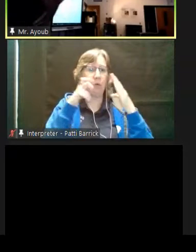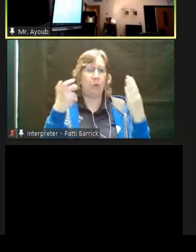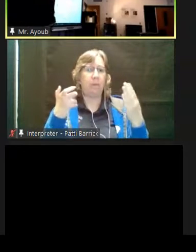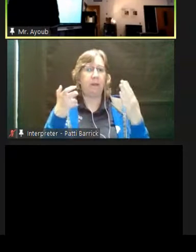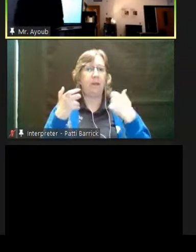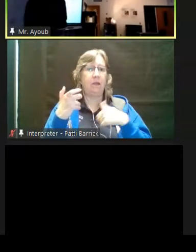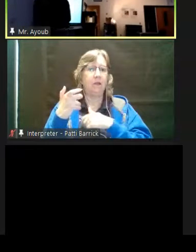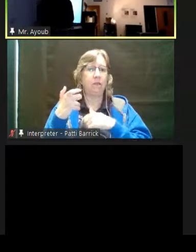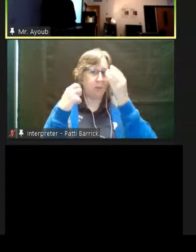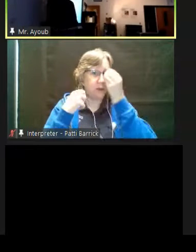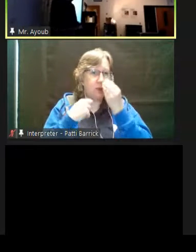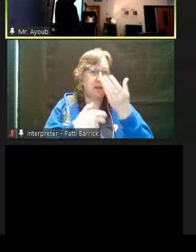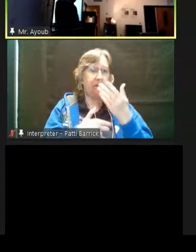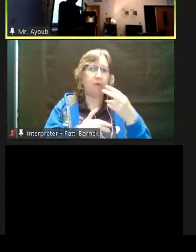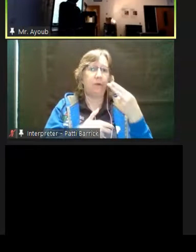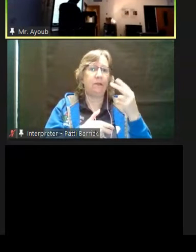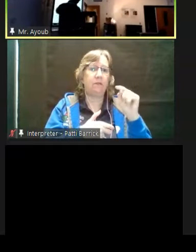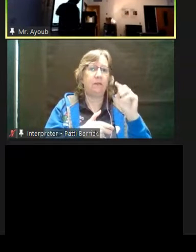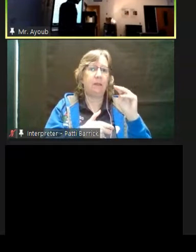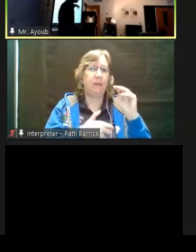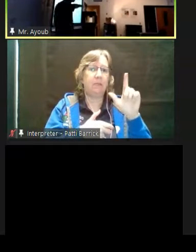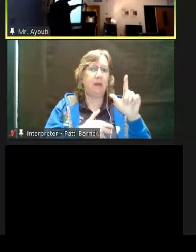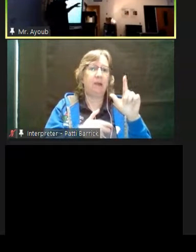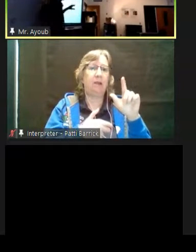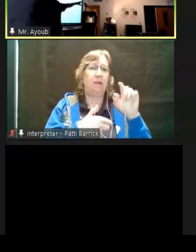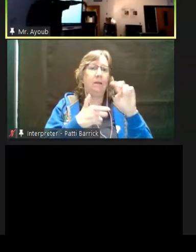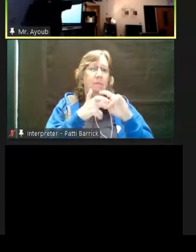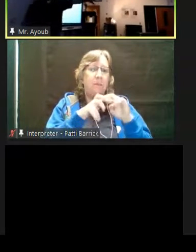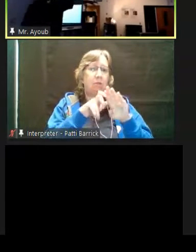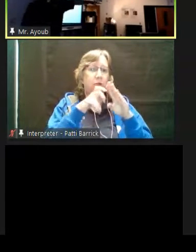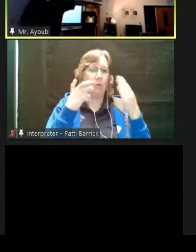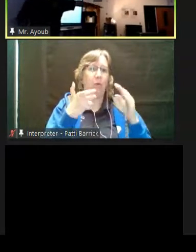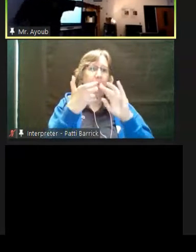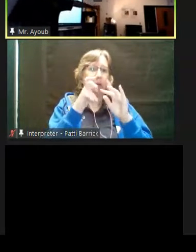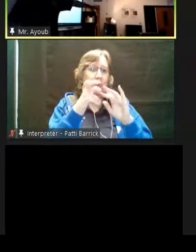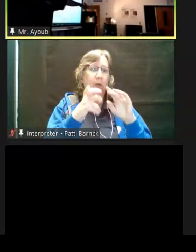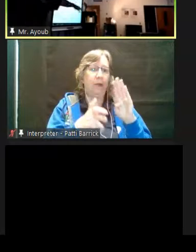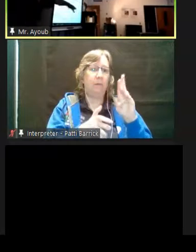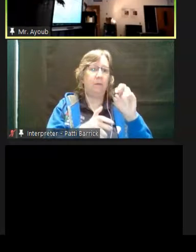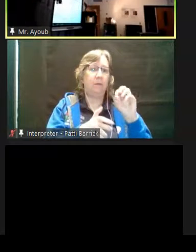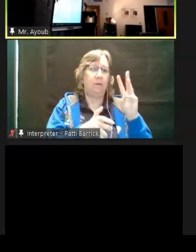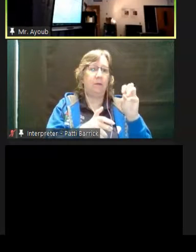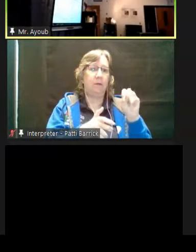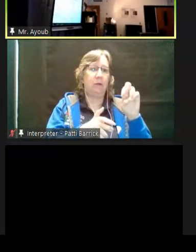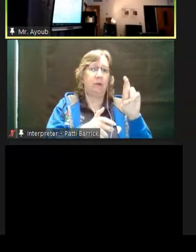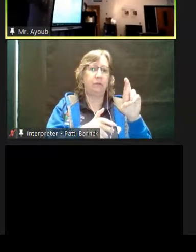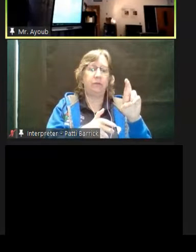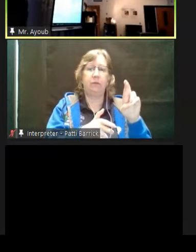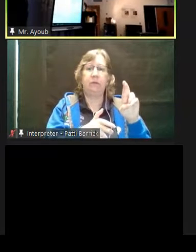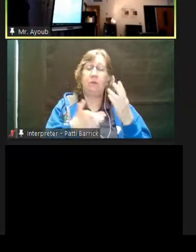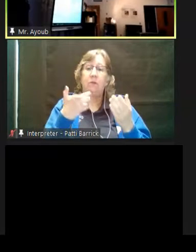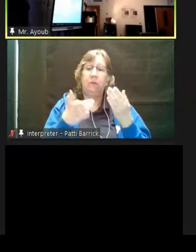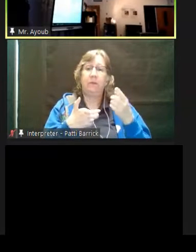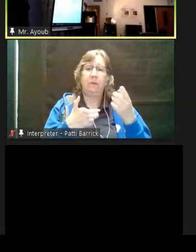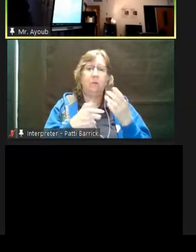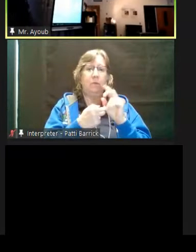browser. So we're going to make some change to this so you can see the live update on this. That's why I'm doing this. So let's say you wanted to